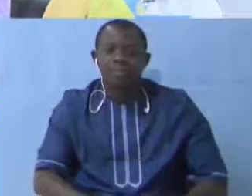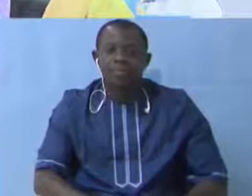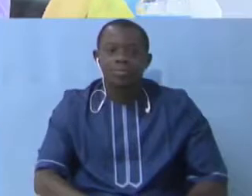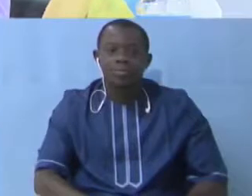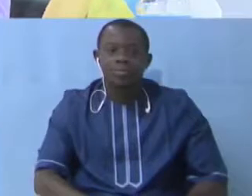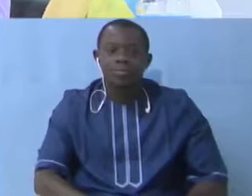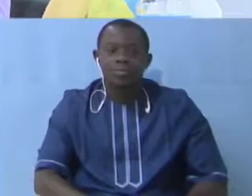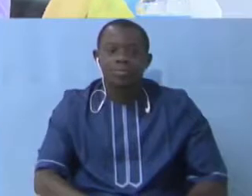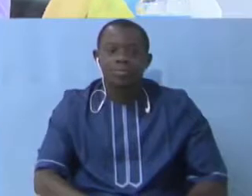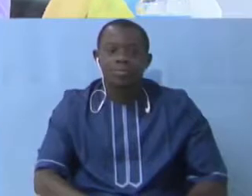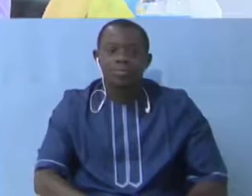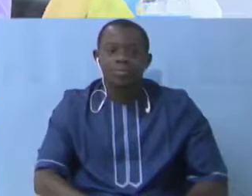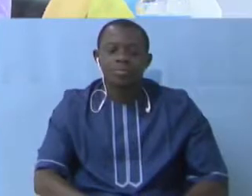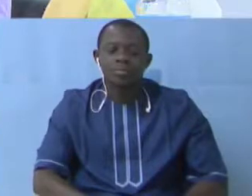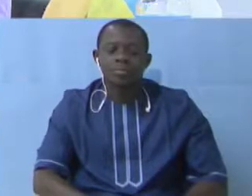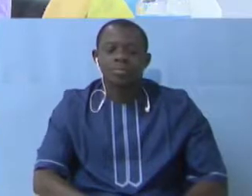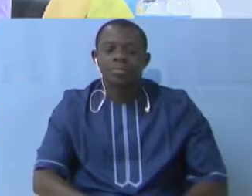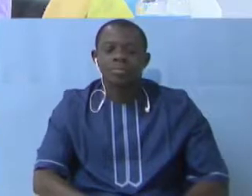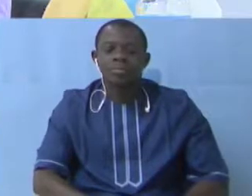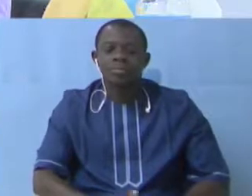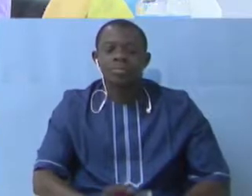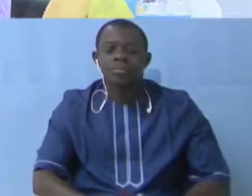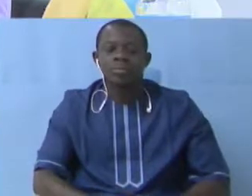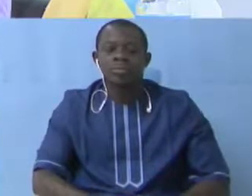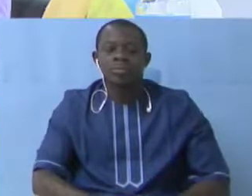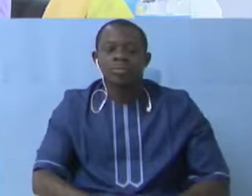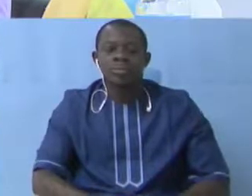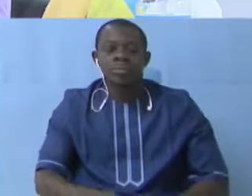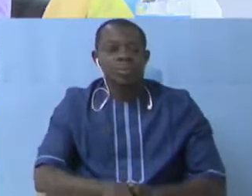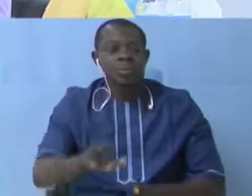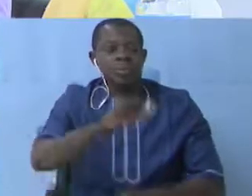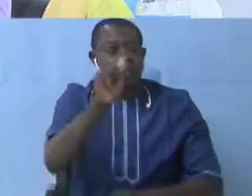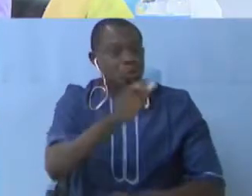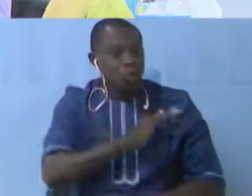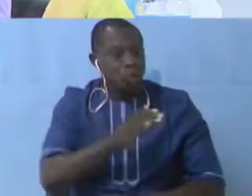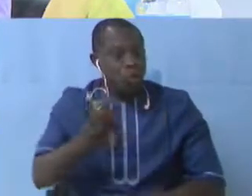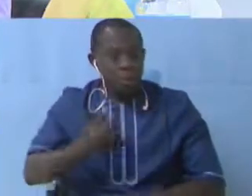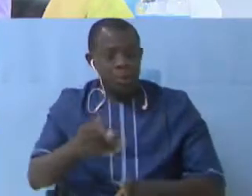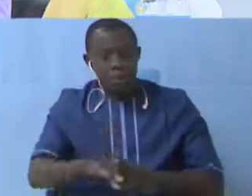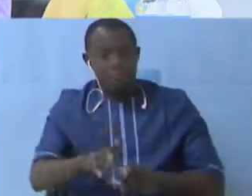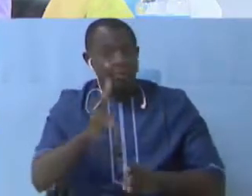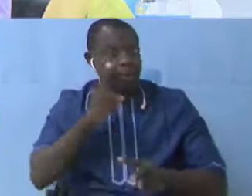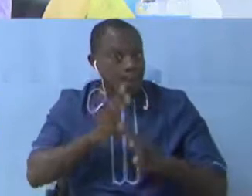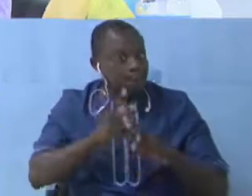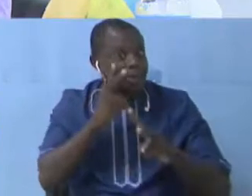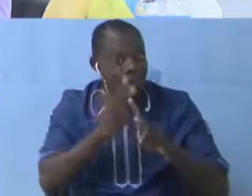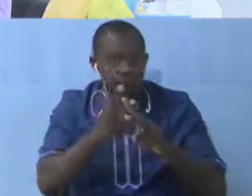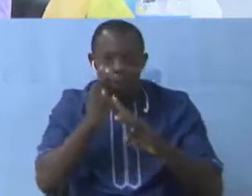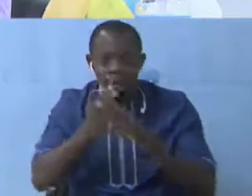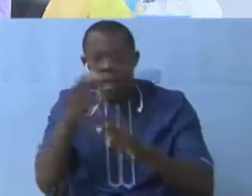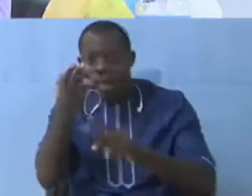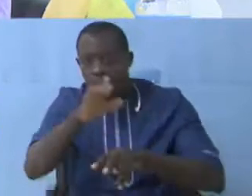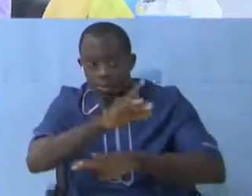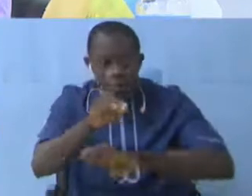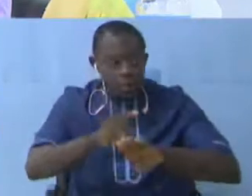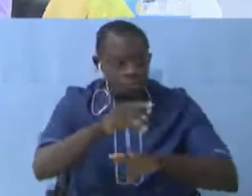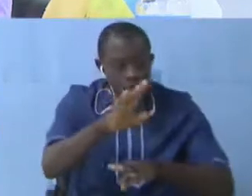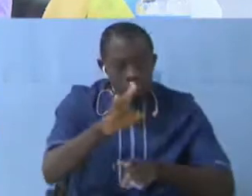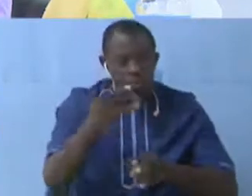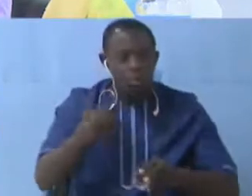si. And he was under surveillance, constant surveillance. te tamit nag ñu ngi koy bàyyi xel fu mu munti dem rek ñu ngi koy teg